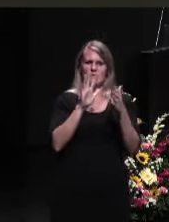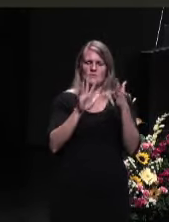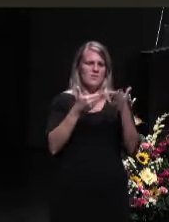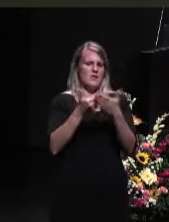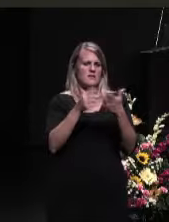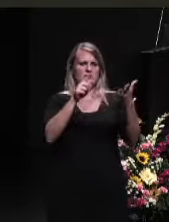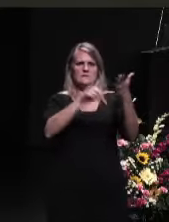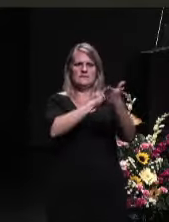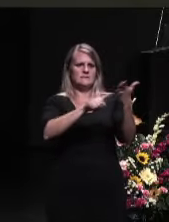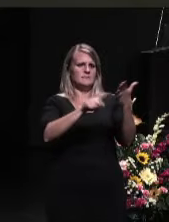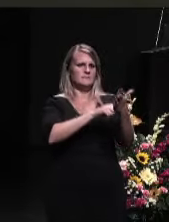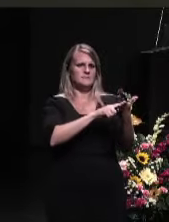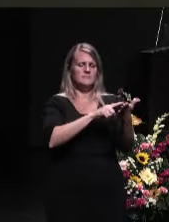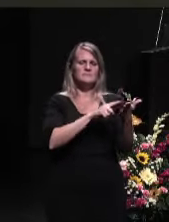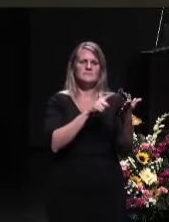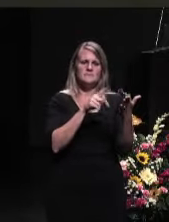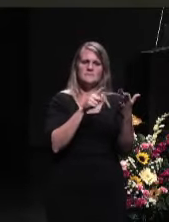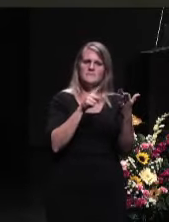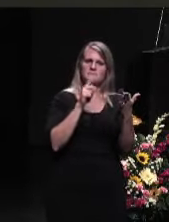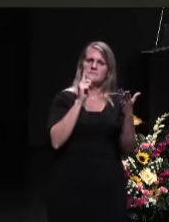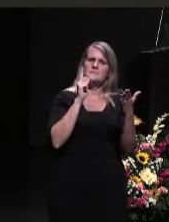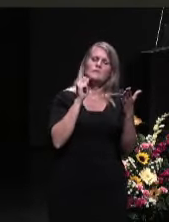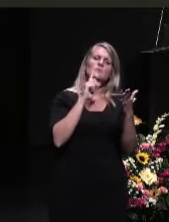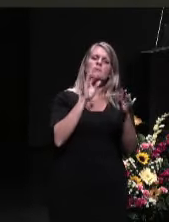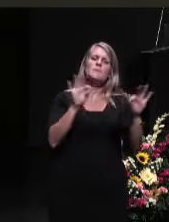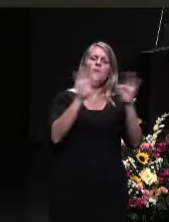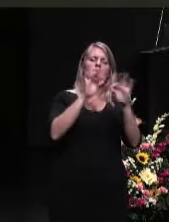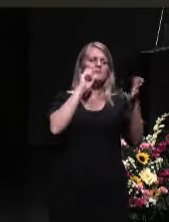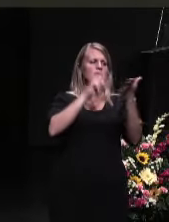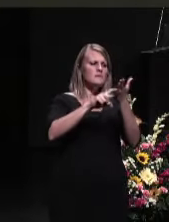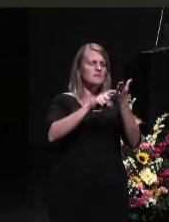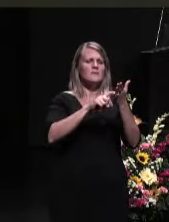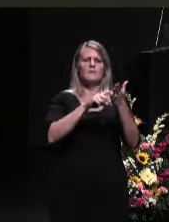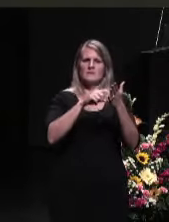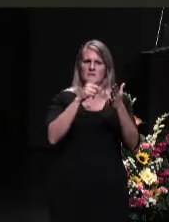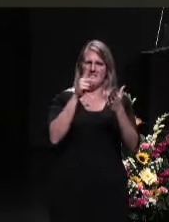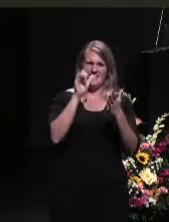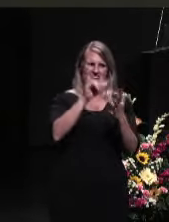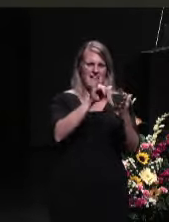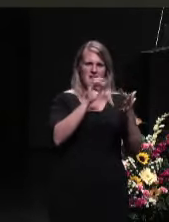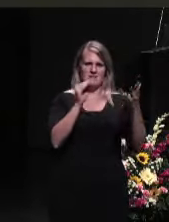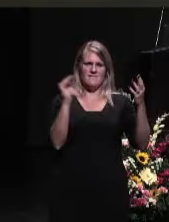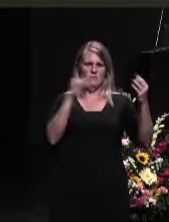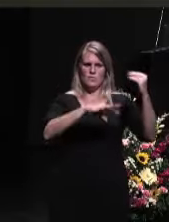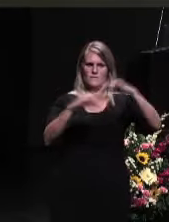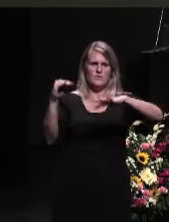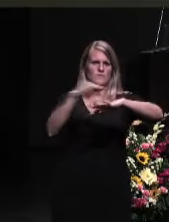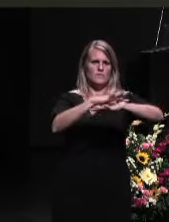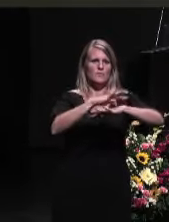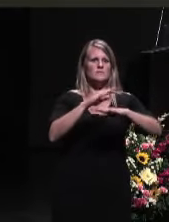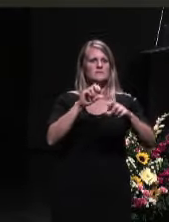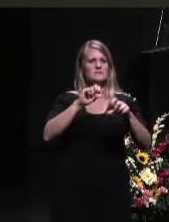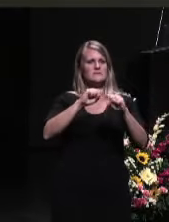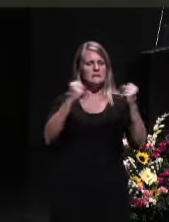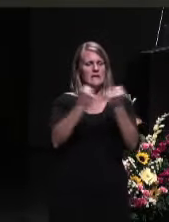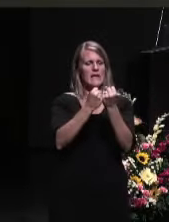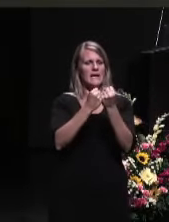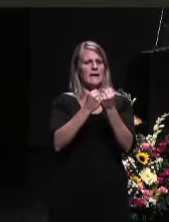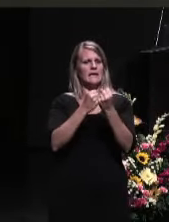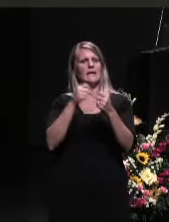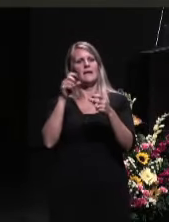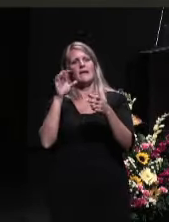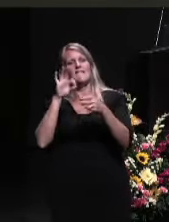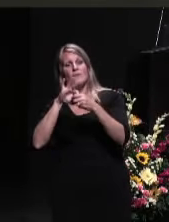criticisms. And so it's really important to recognize this is what shapes us. Those societal views become voter